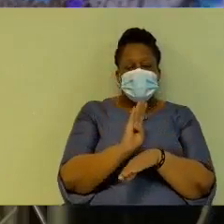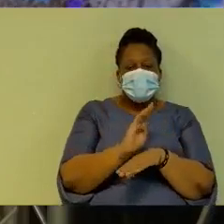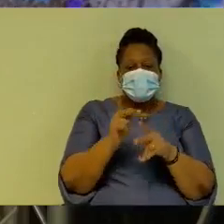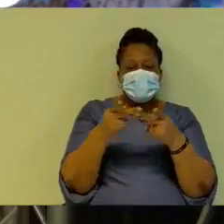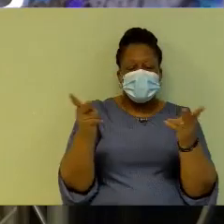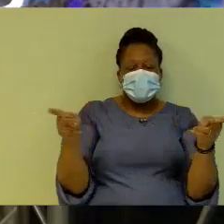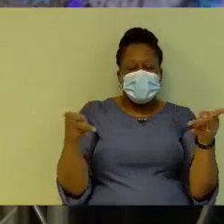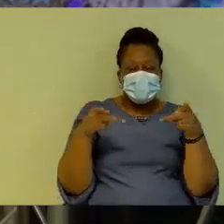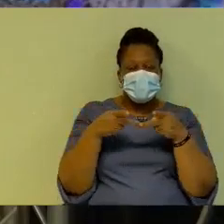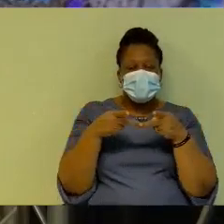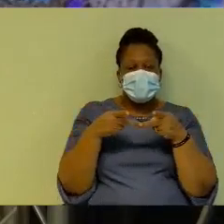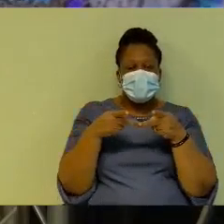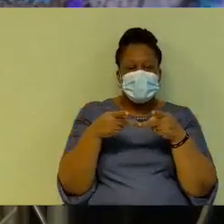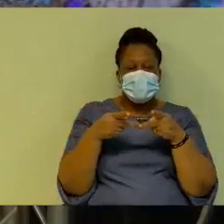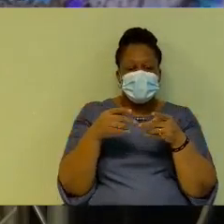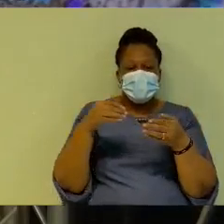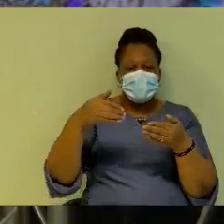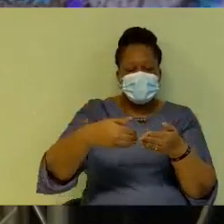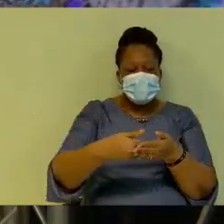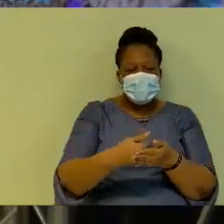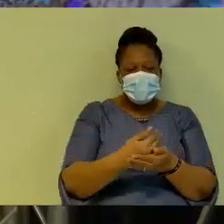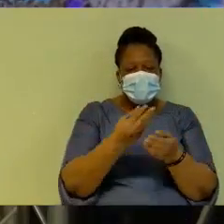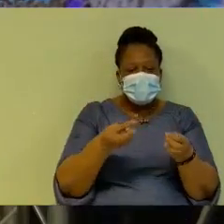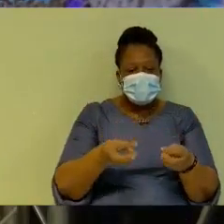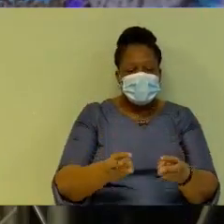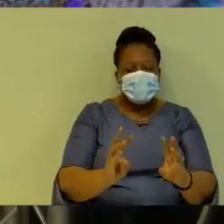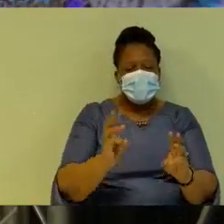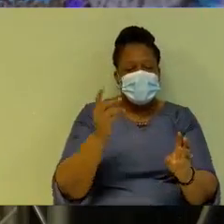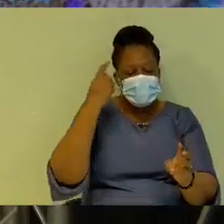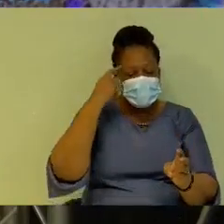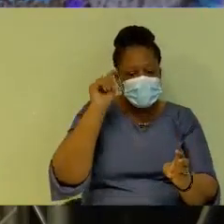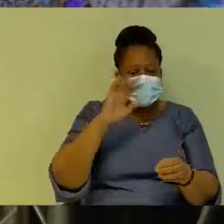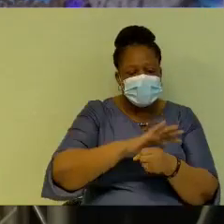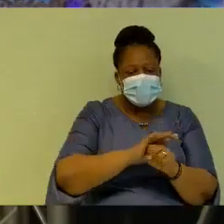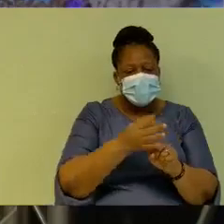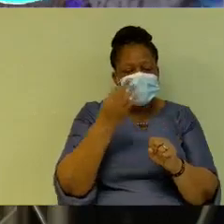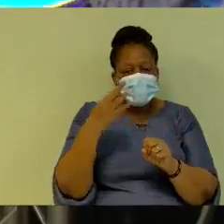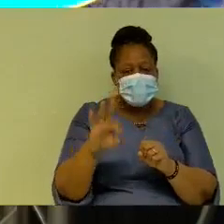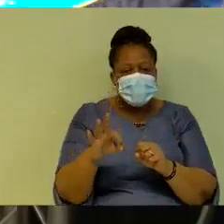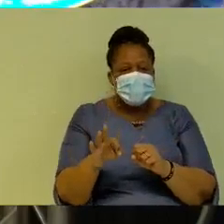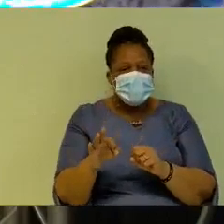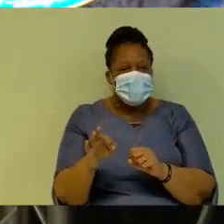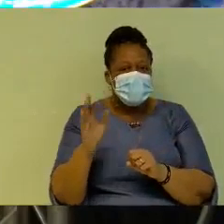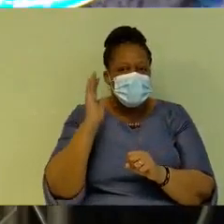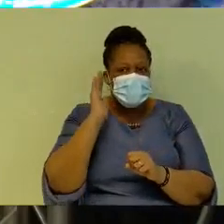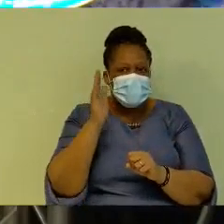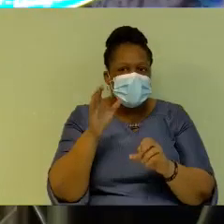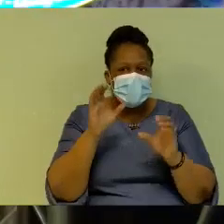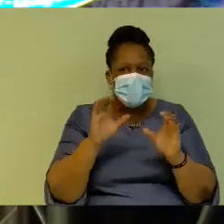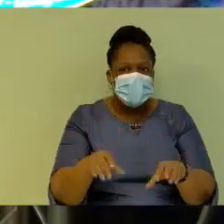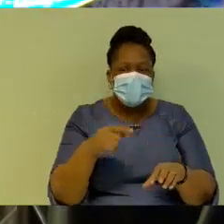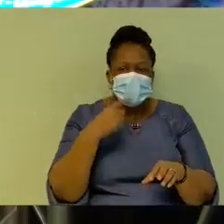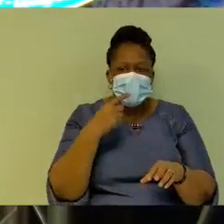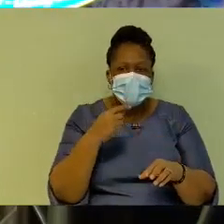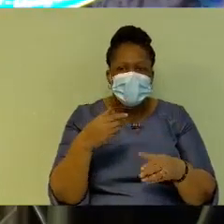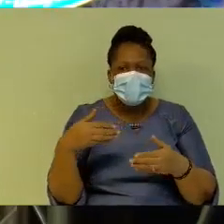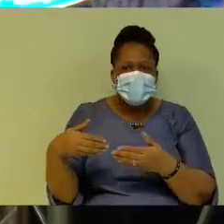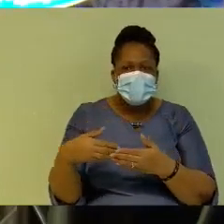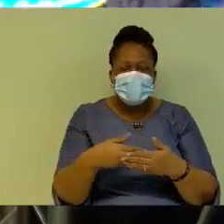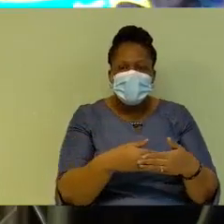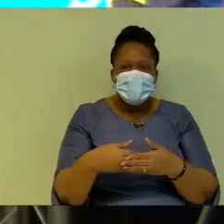establishments about new procedures for COVID-19, was it stated that babies are